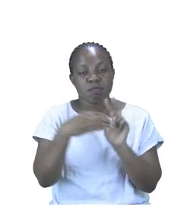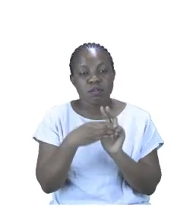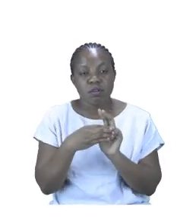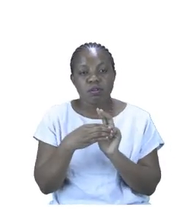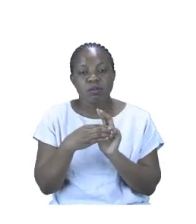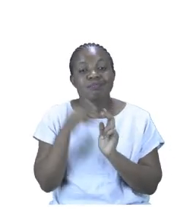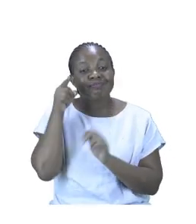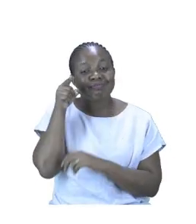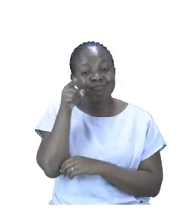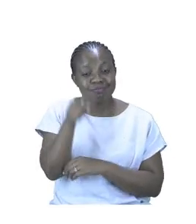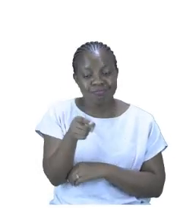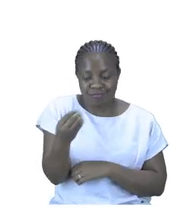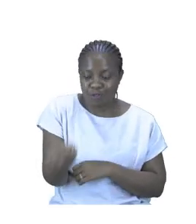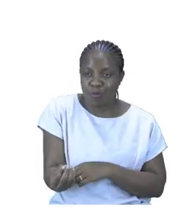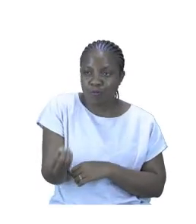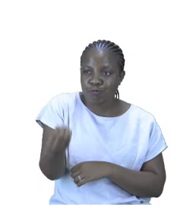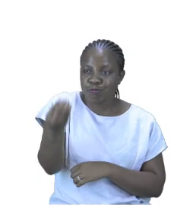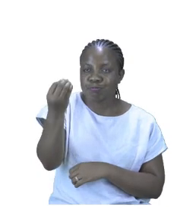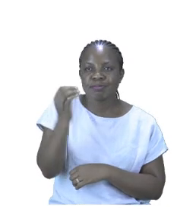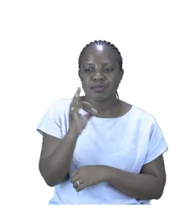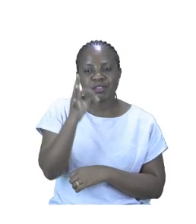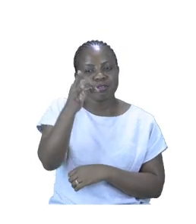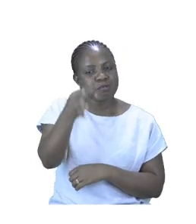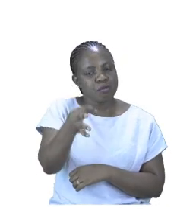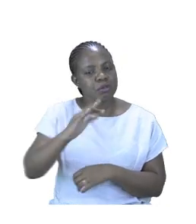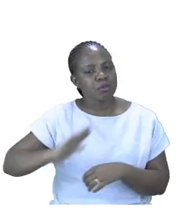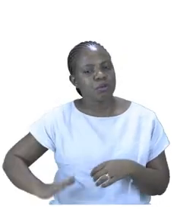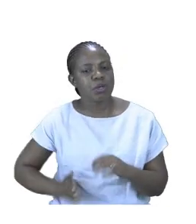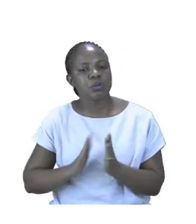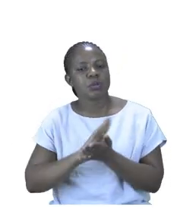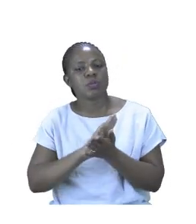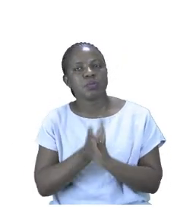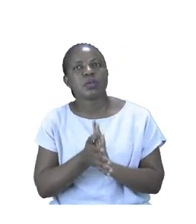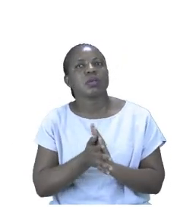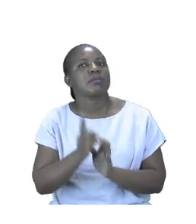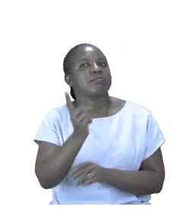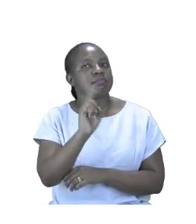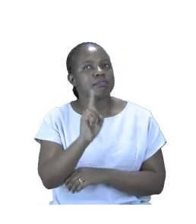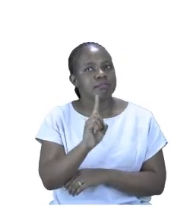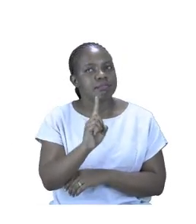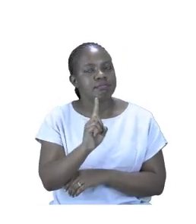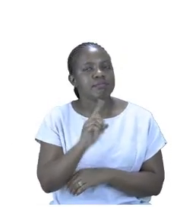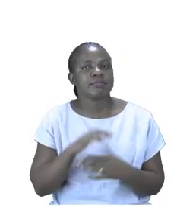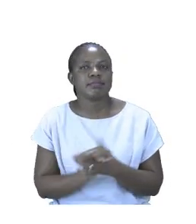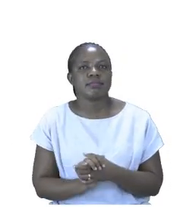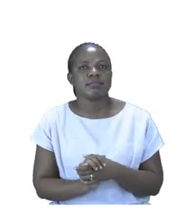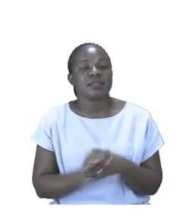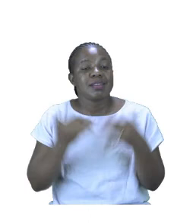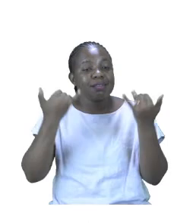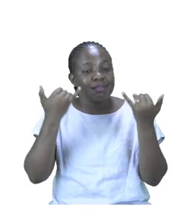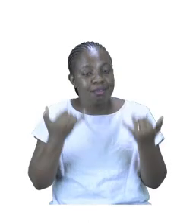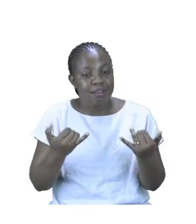not sure, but maybe you can decide from these words. Now, it is going to be our job